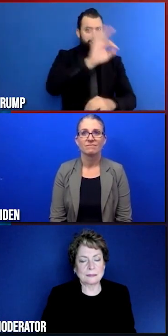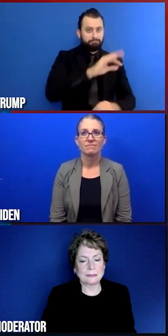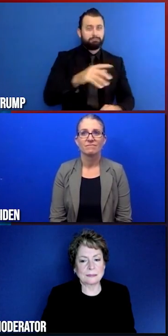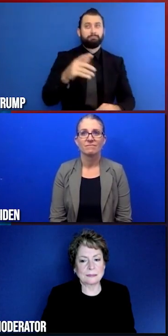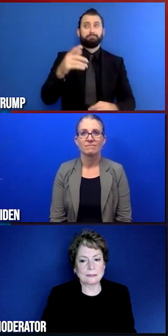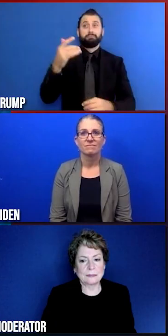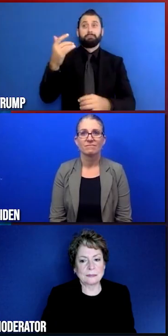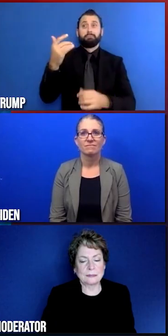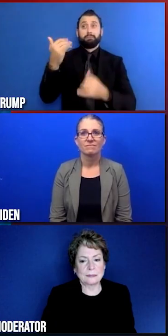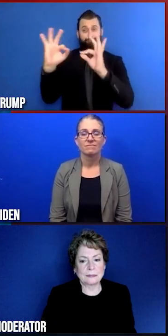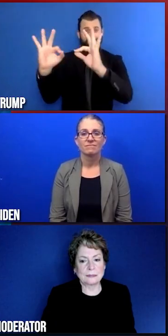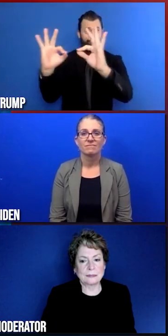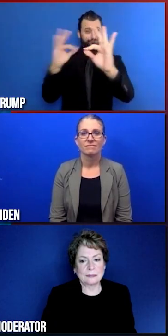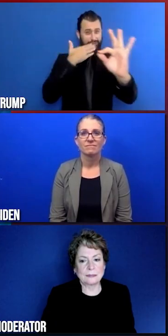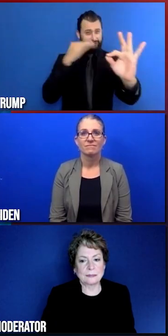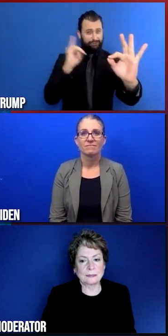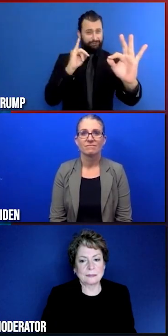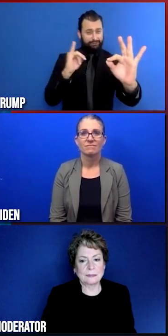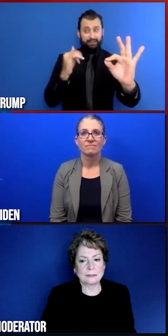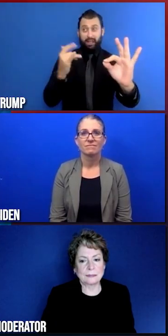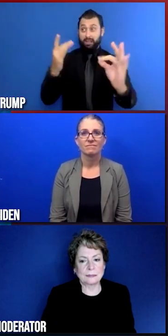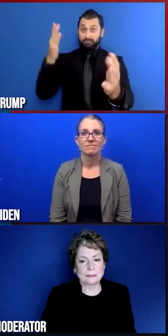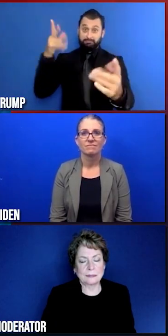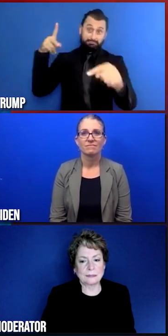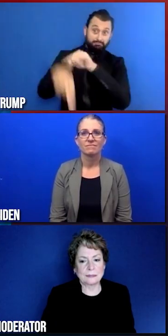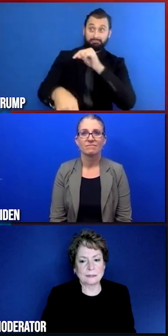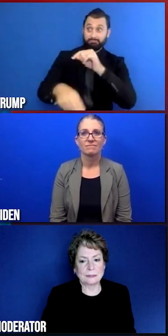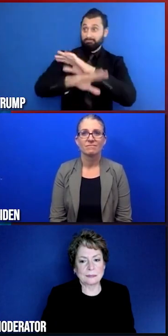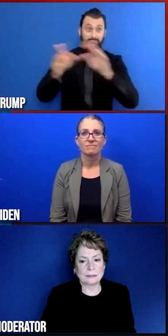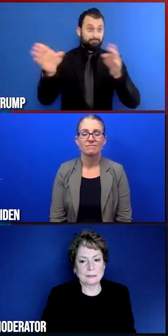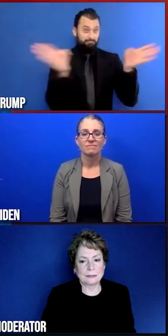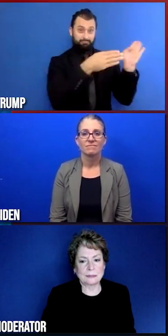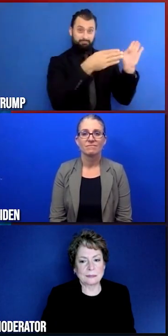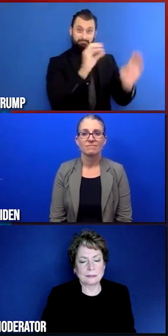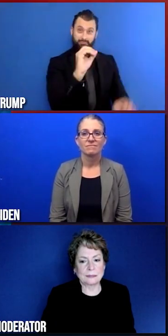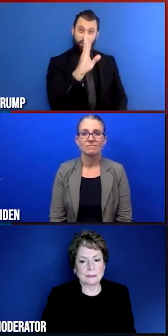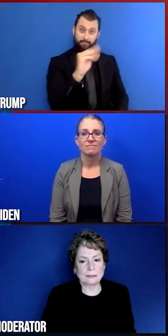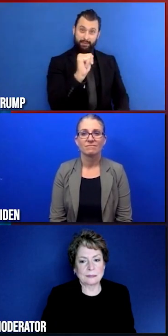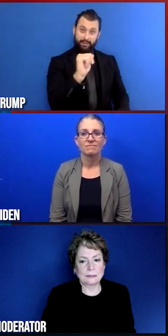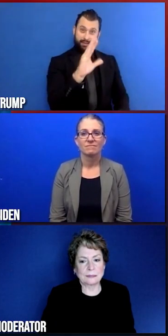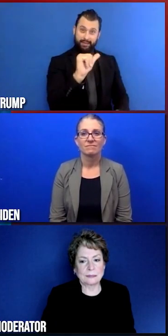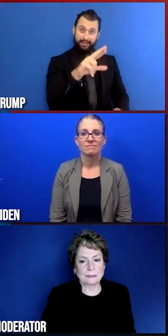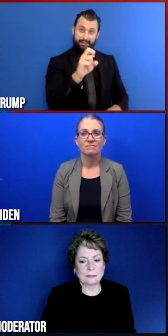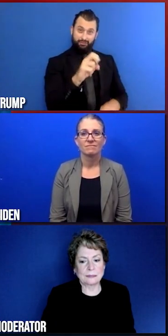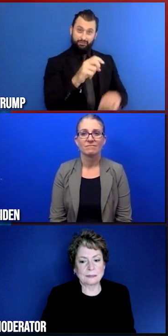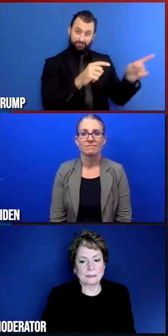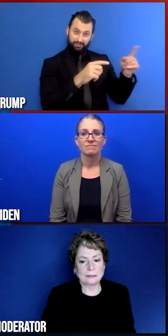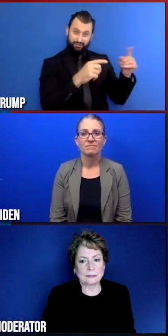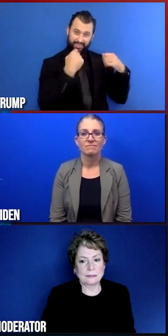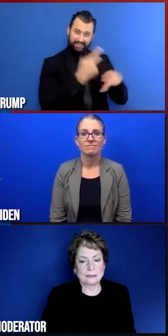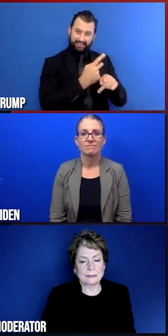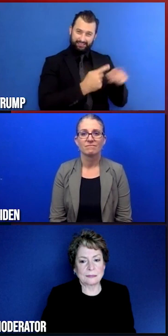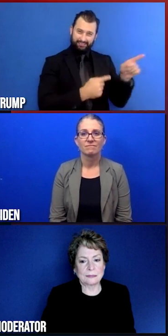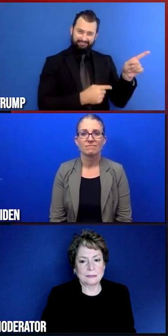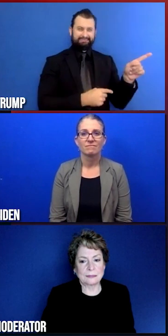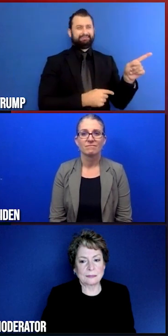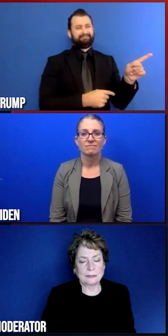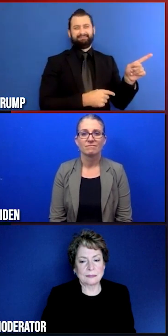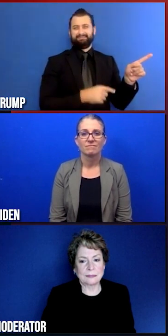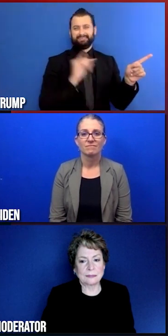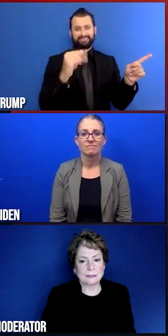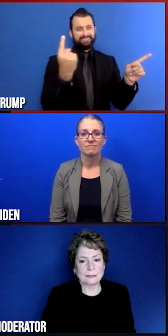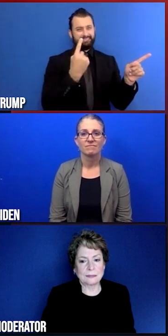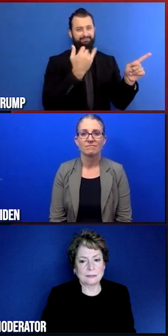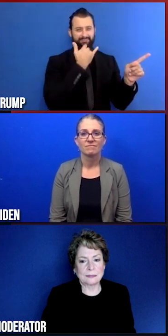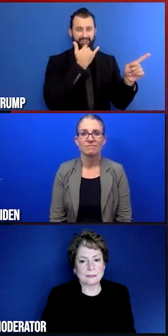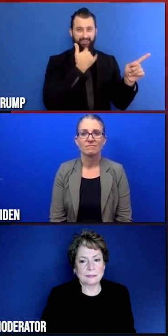been successful, middle-income people, been successful. They have 180 million plans, 180